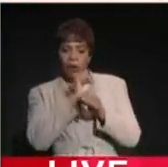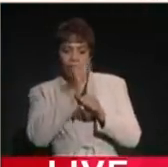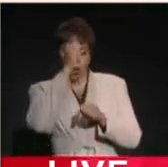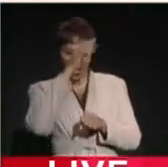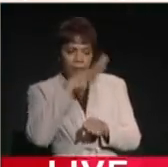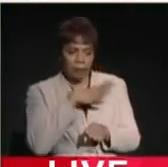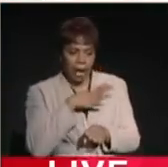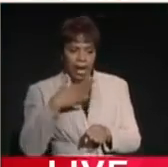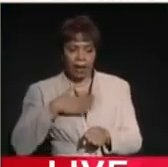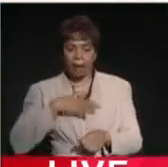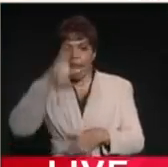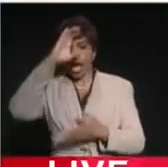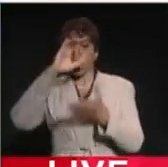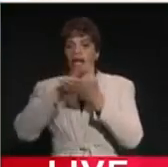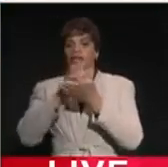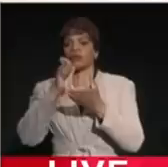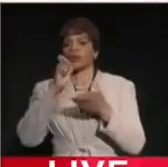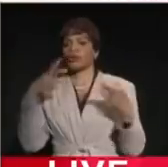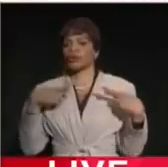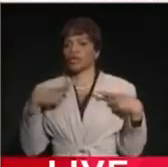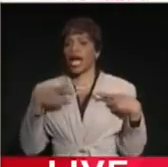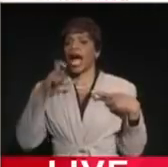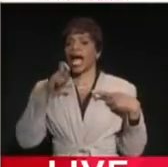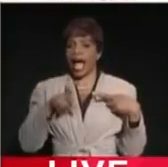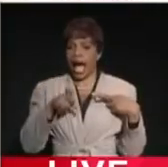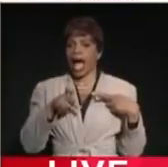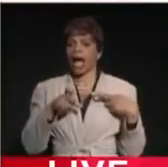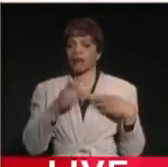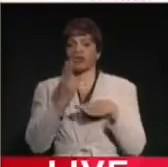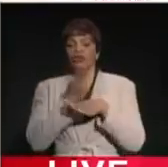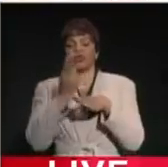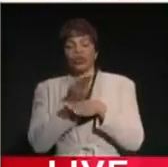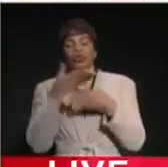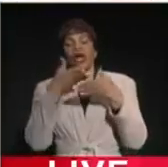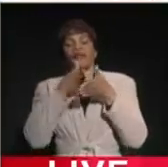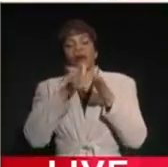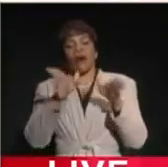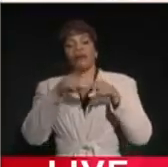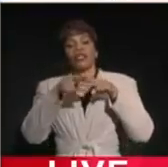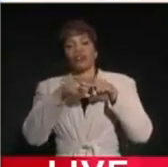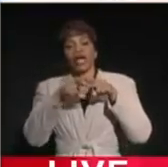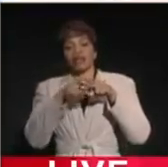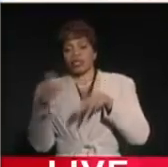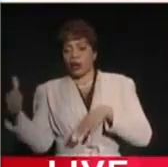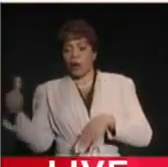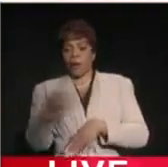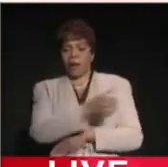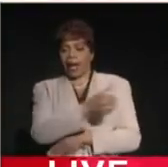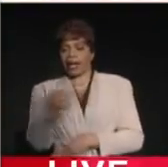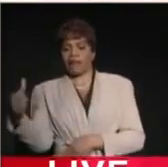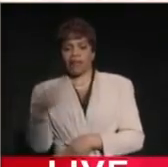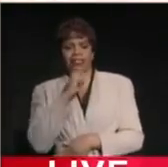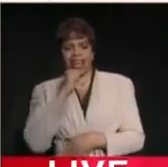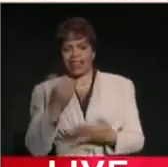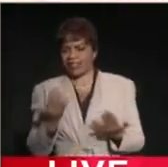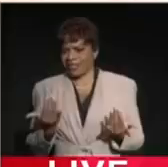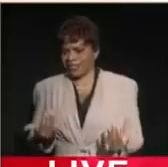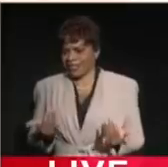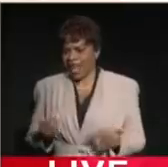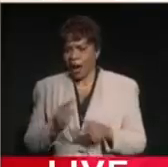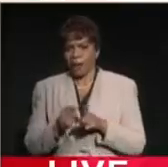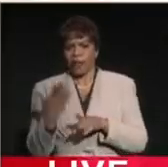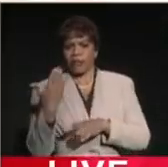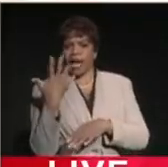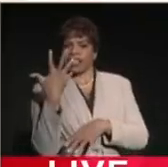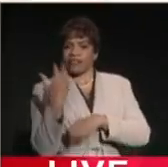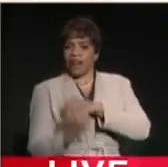is retired. I have to take public transportation in order to get back and forth, not just now, but for the last 25 years. But